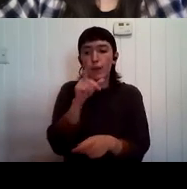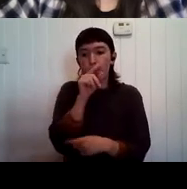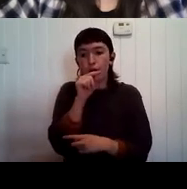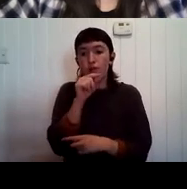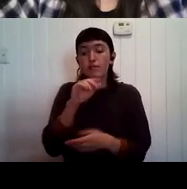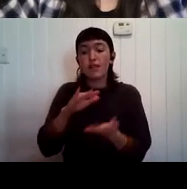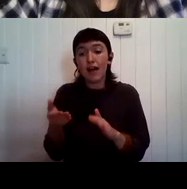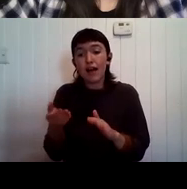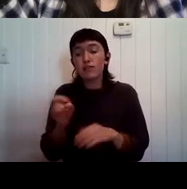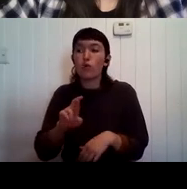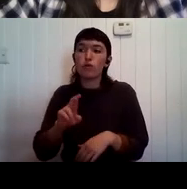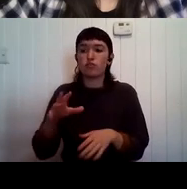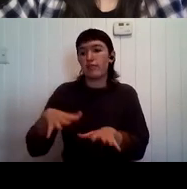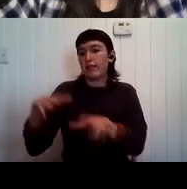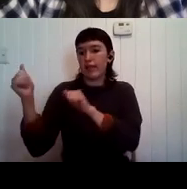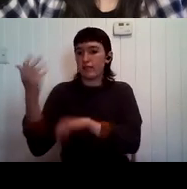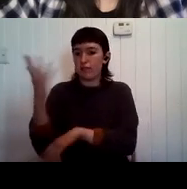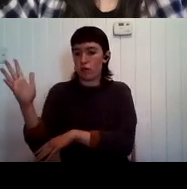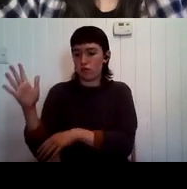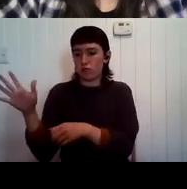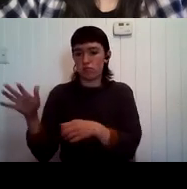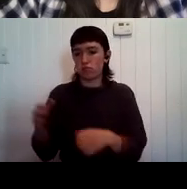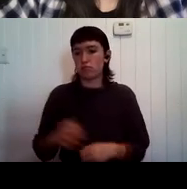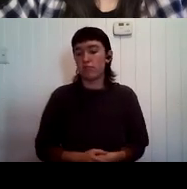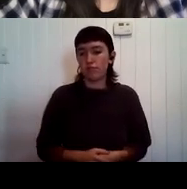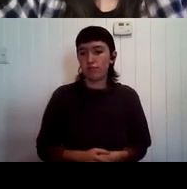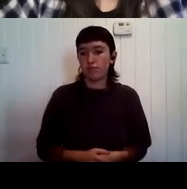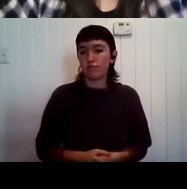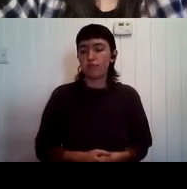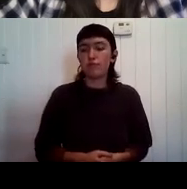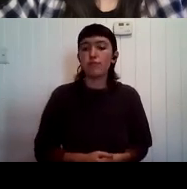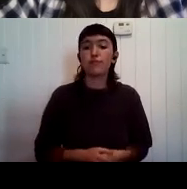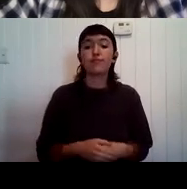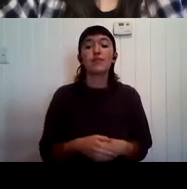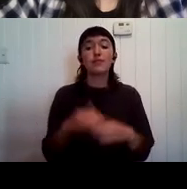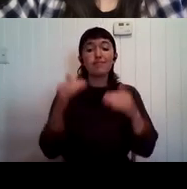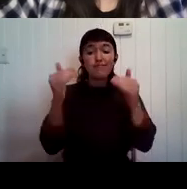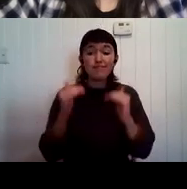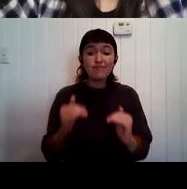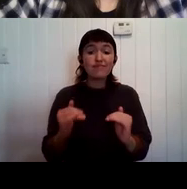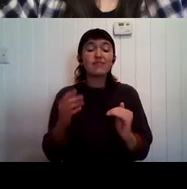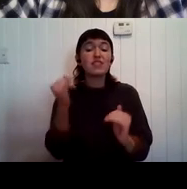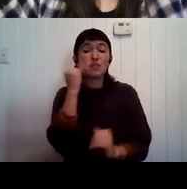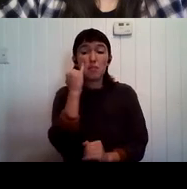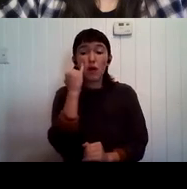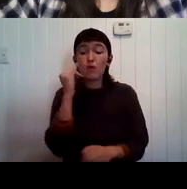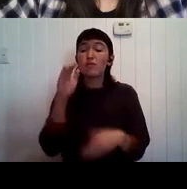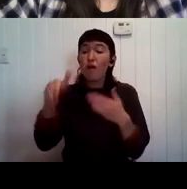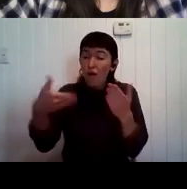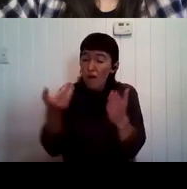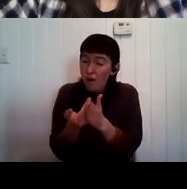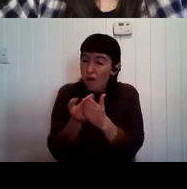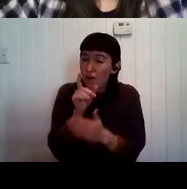completely. Let's take this even one further step and say all of the birds